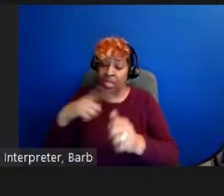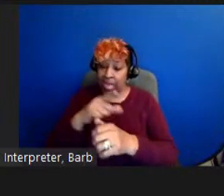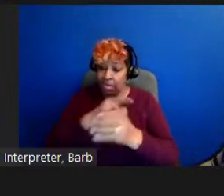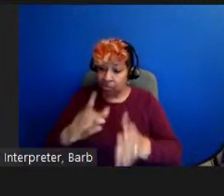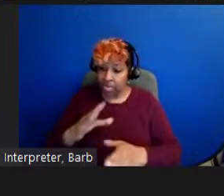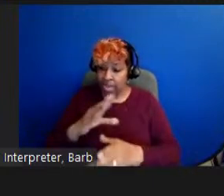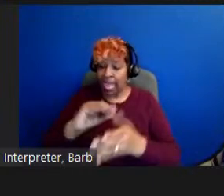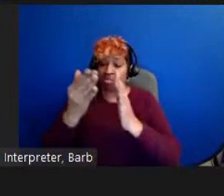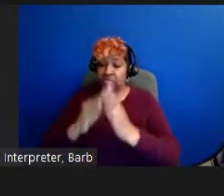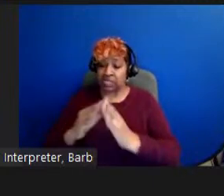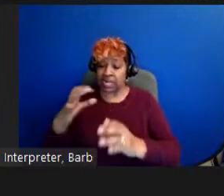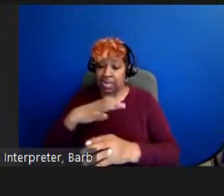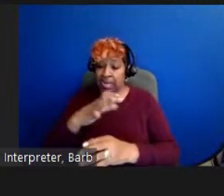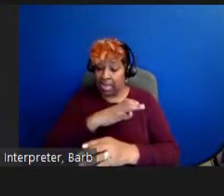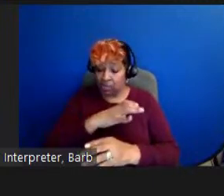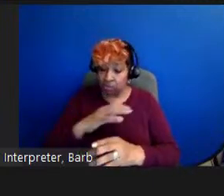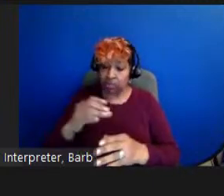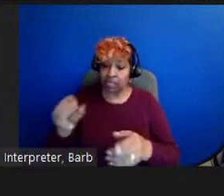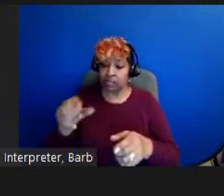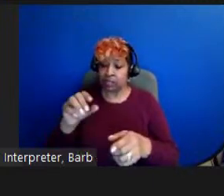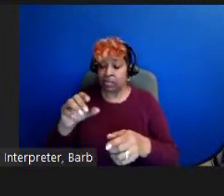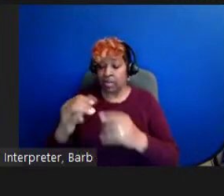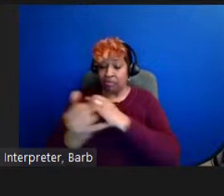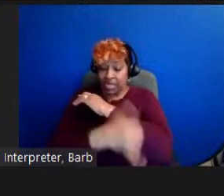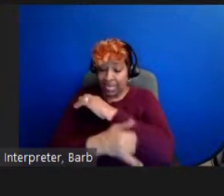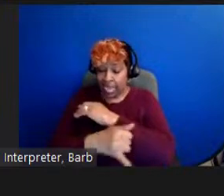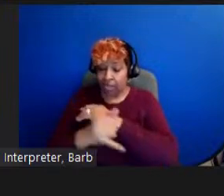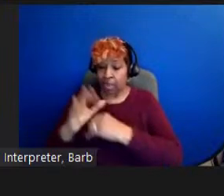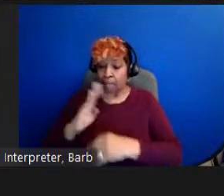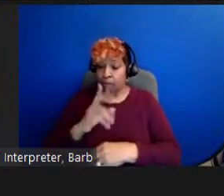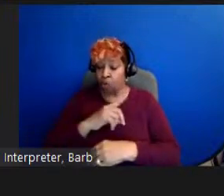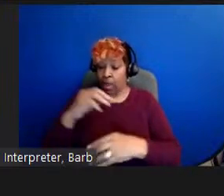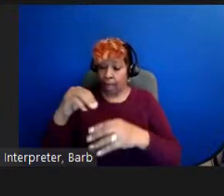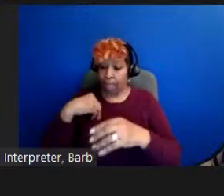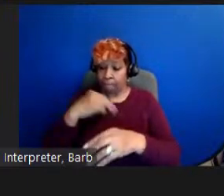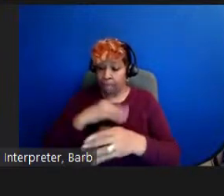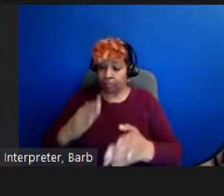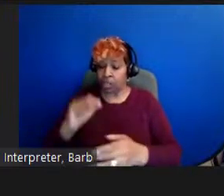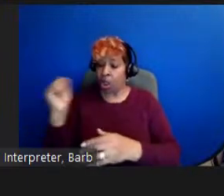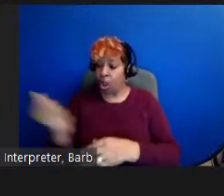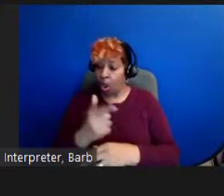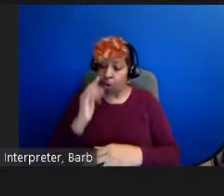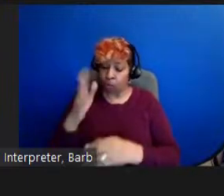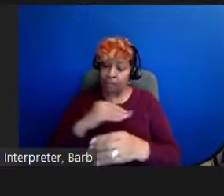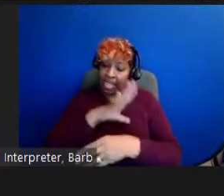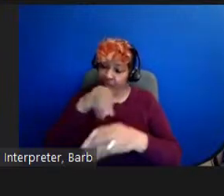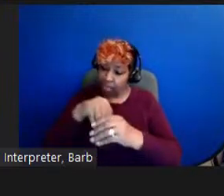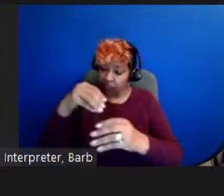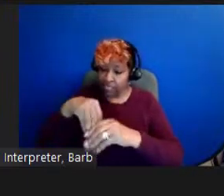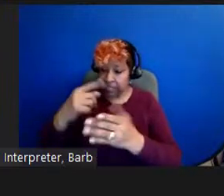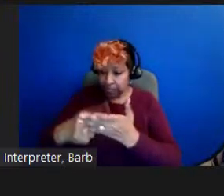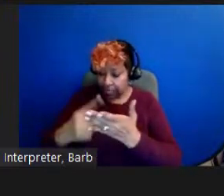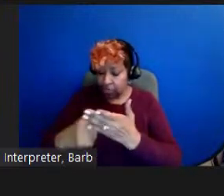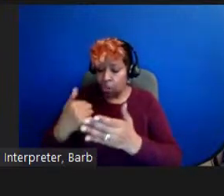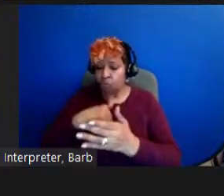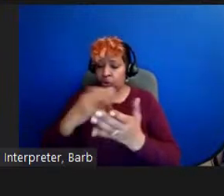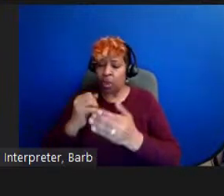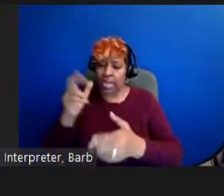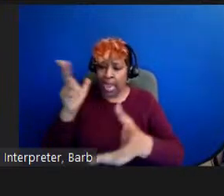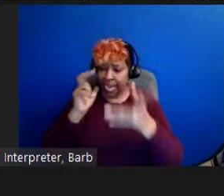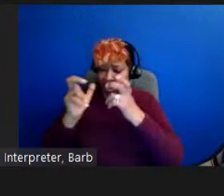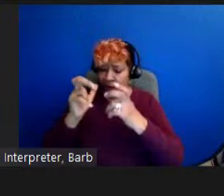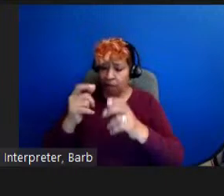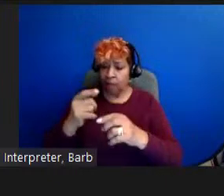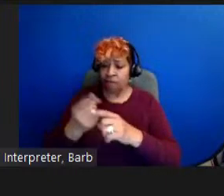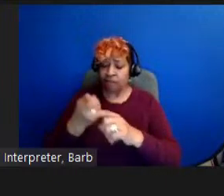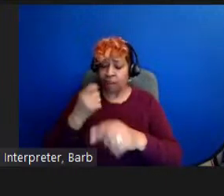our county board members, all of whom will be involved in the discussion. We want to hear from people at larger format meetings that we'll have in